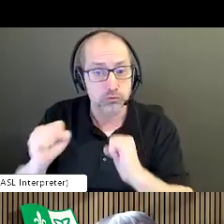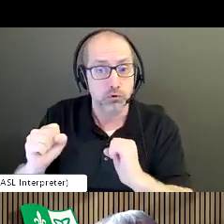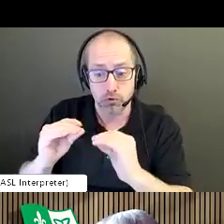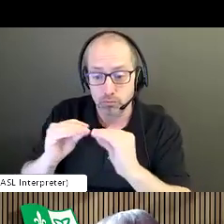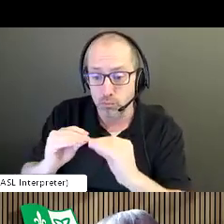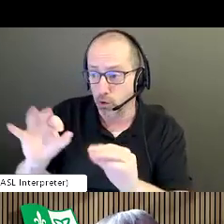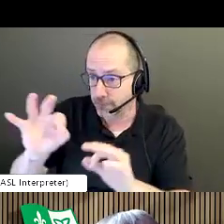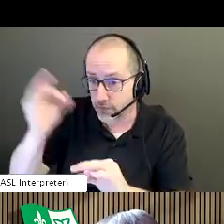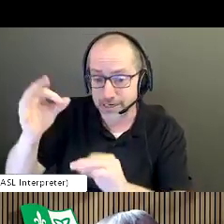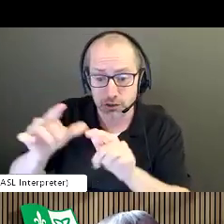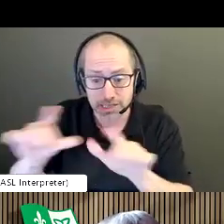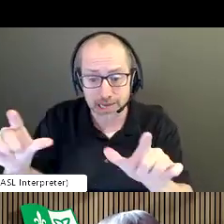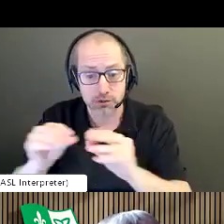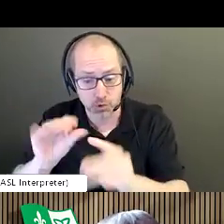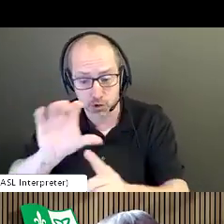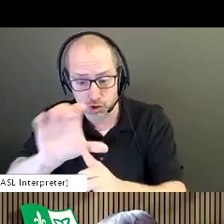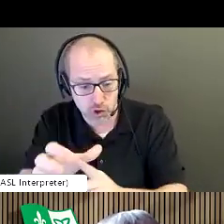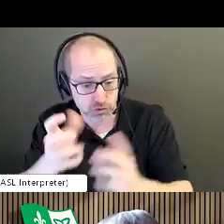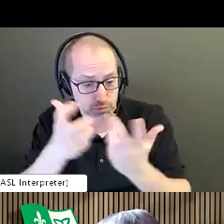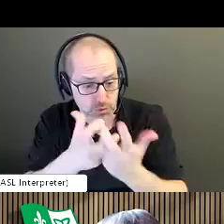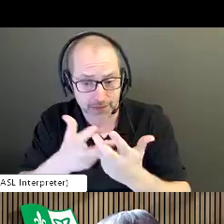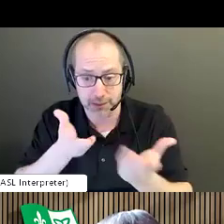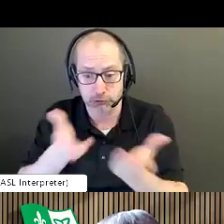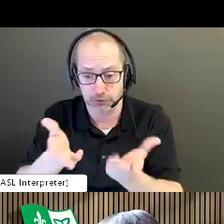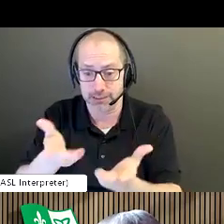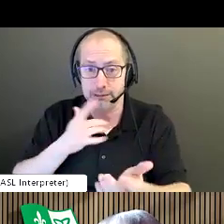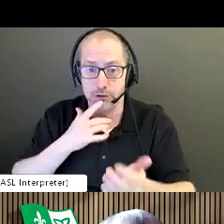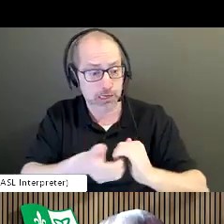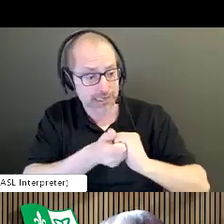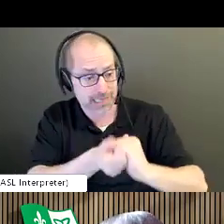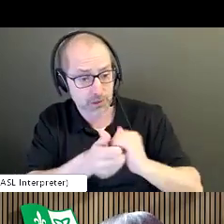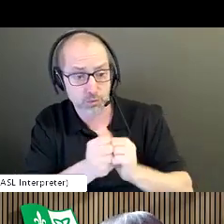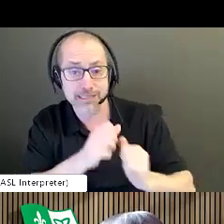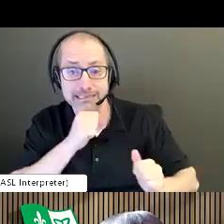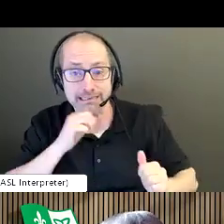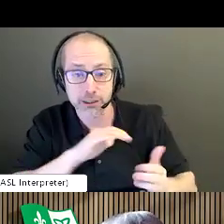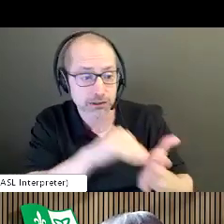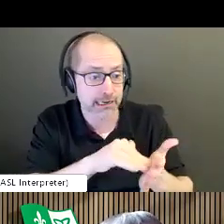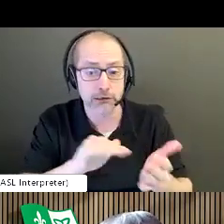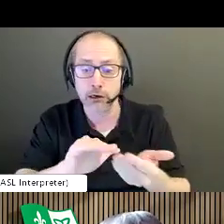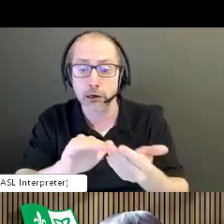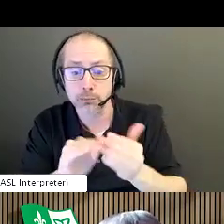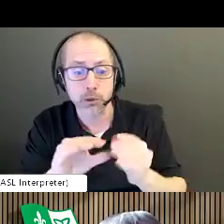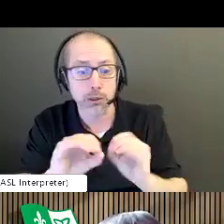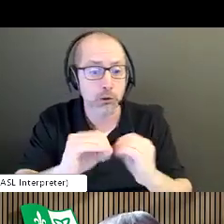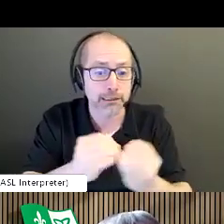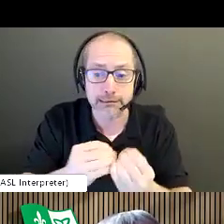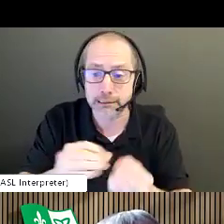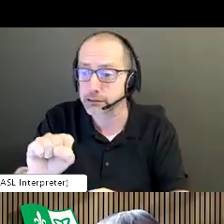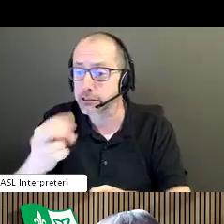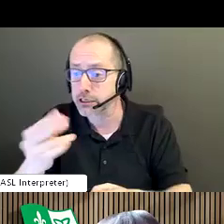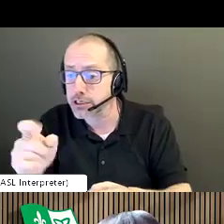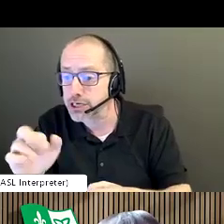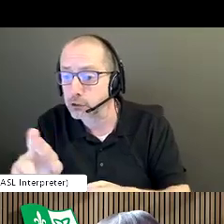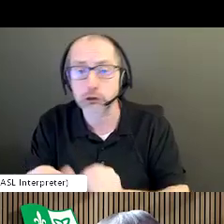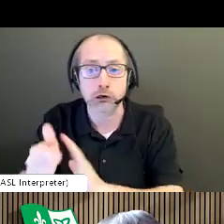culturally relevant services. Through collaboration with senior centers, community organizations, shelters, legal clinics,